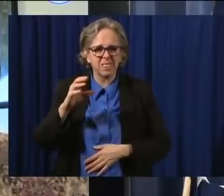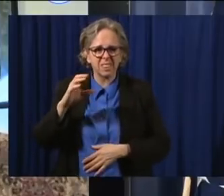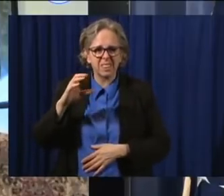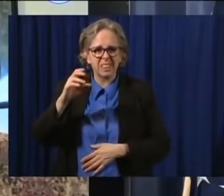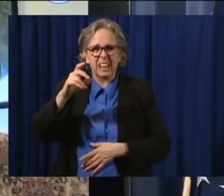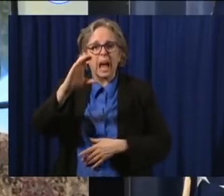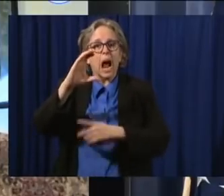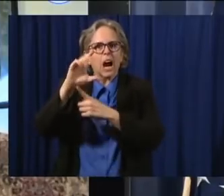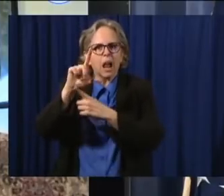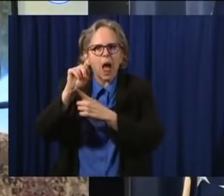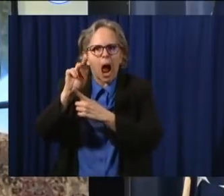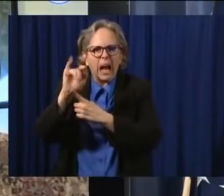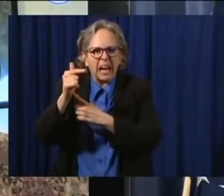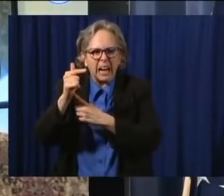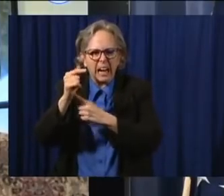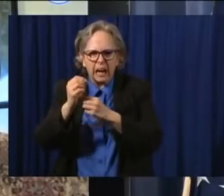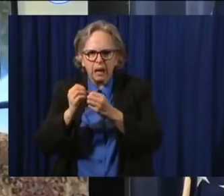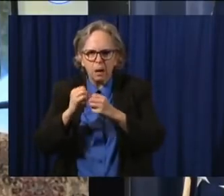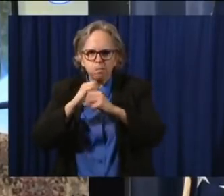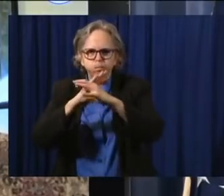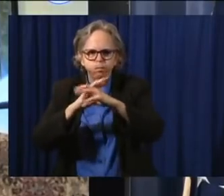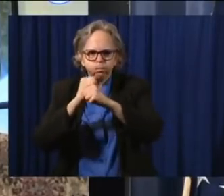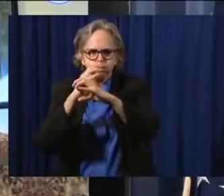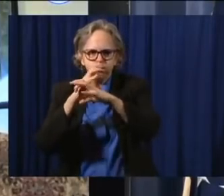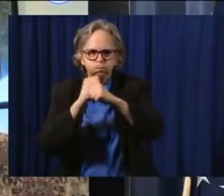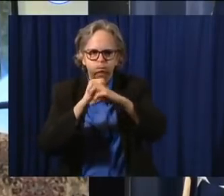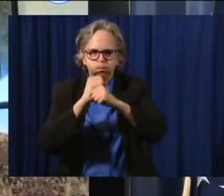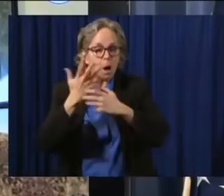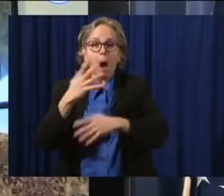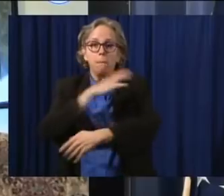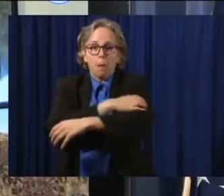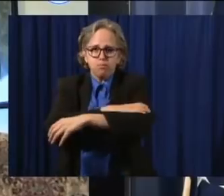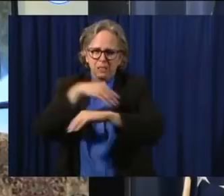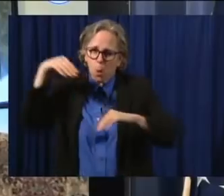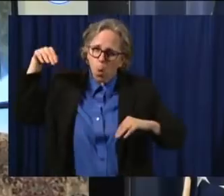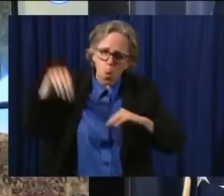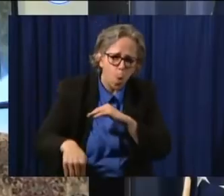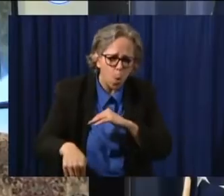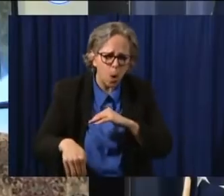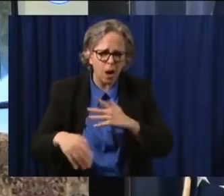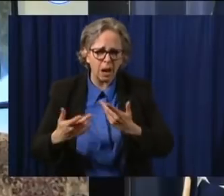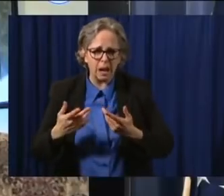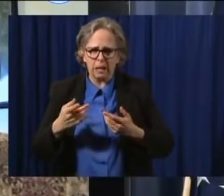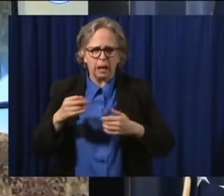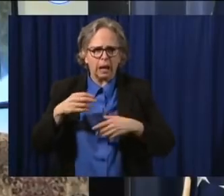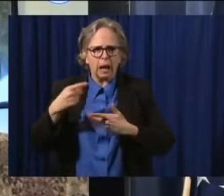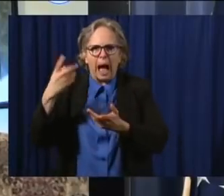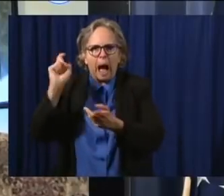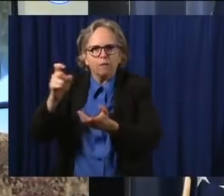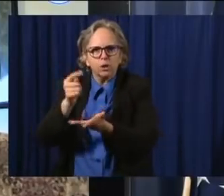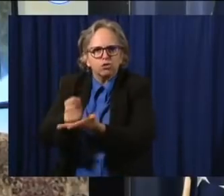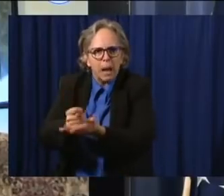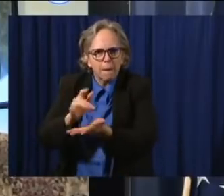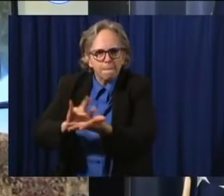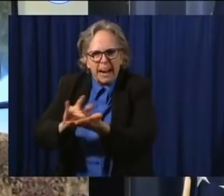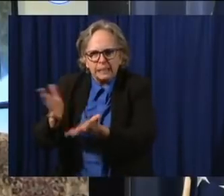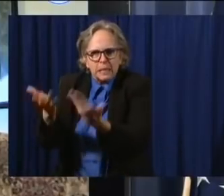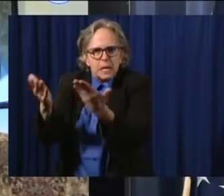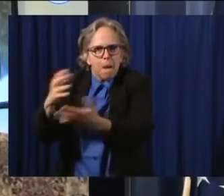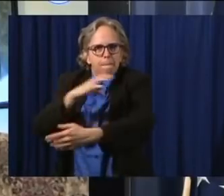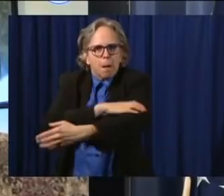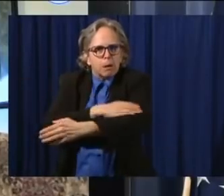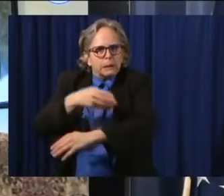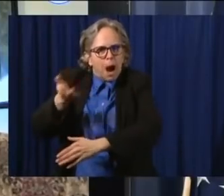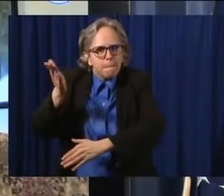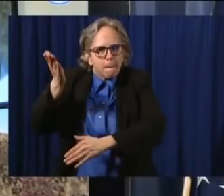his blood pressure started to drop, and he had to be put on 2 medications to keep his blood pressure up. So it was